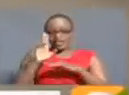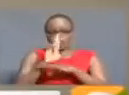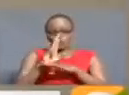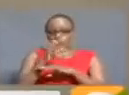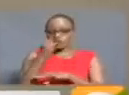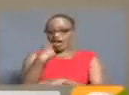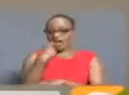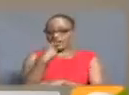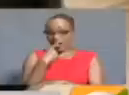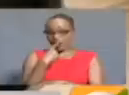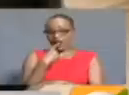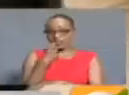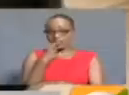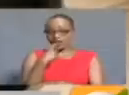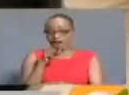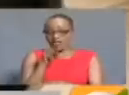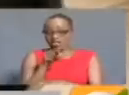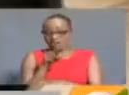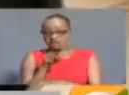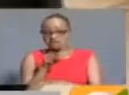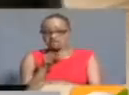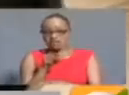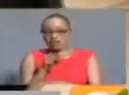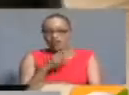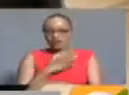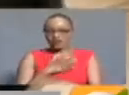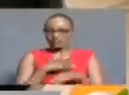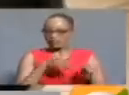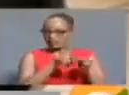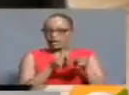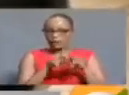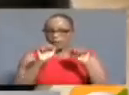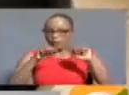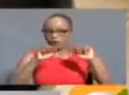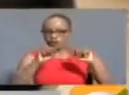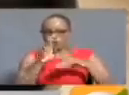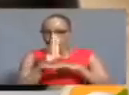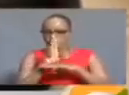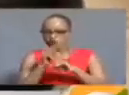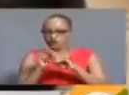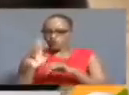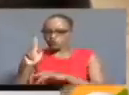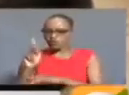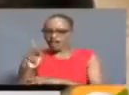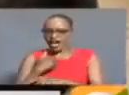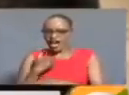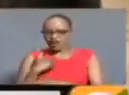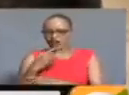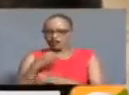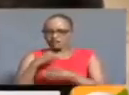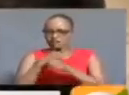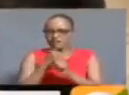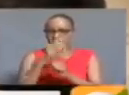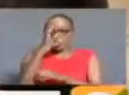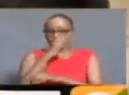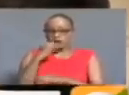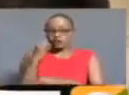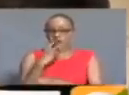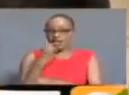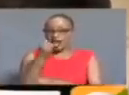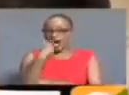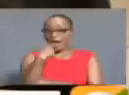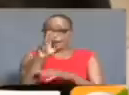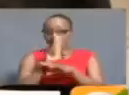were working really well for me because my friends and my cousins from the UK used to bring me the glutathione pills, so I used to use